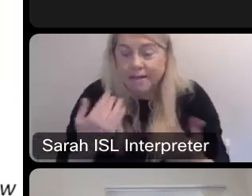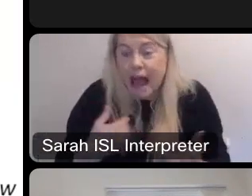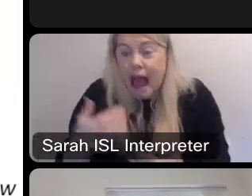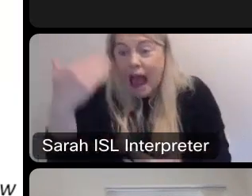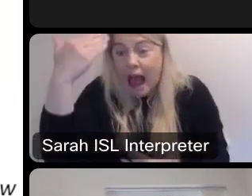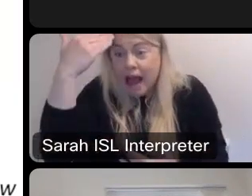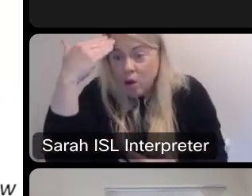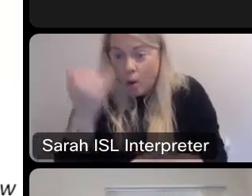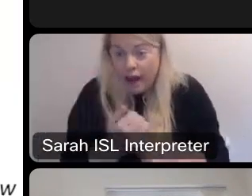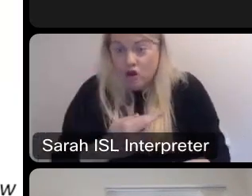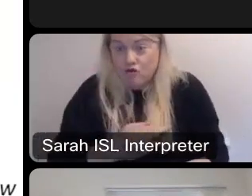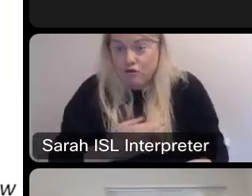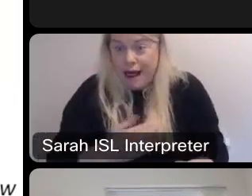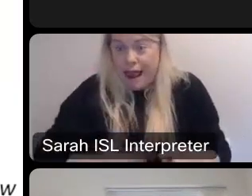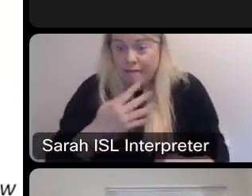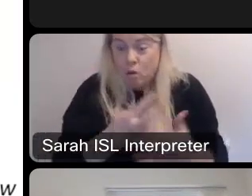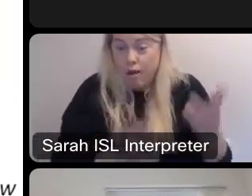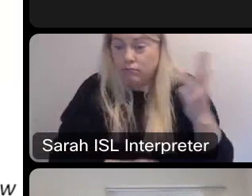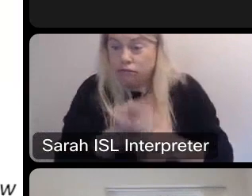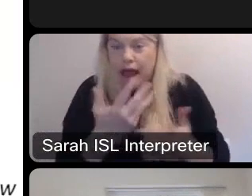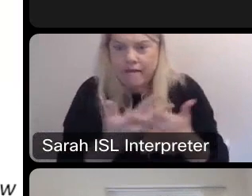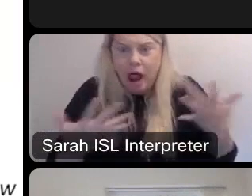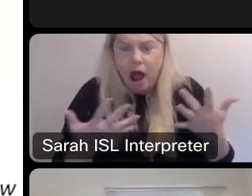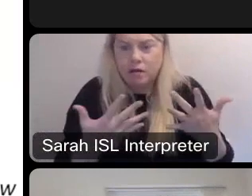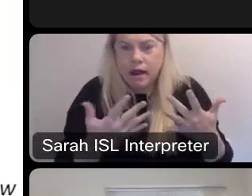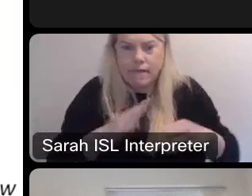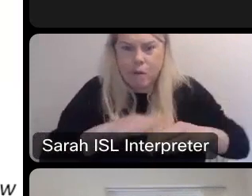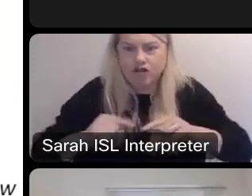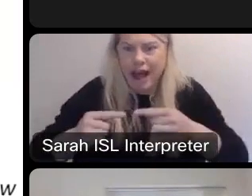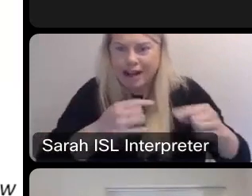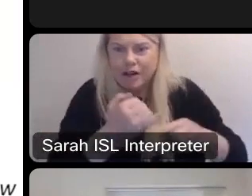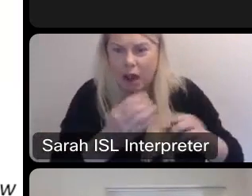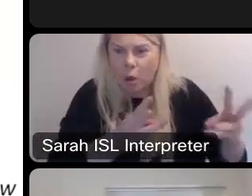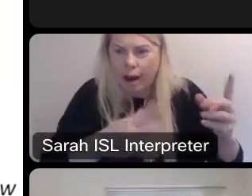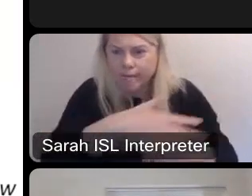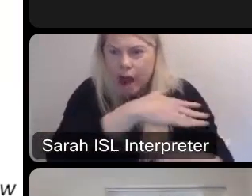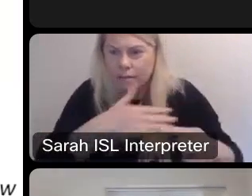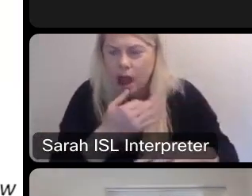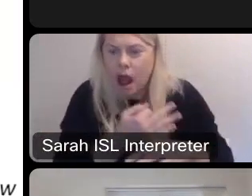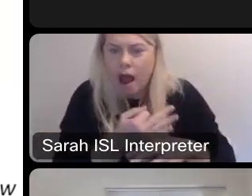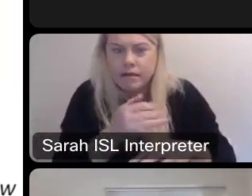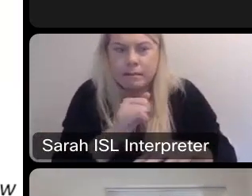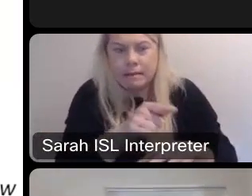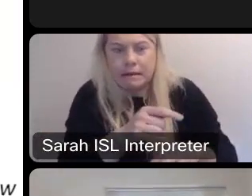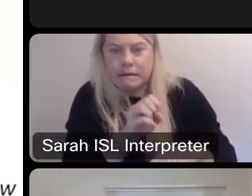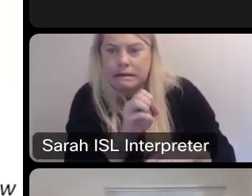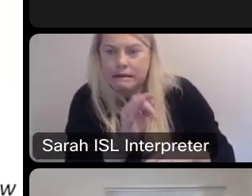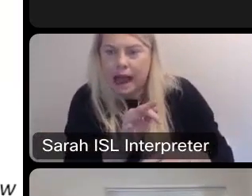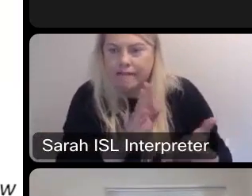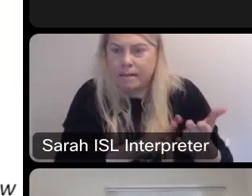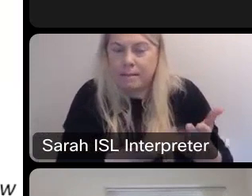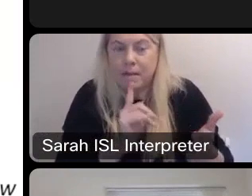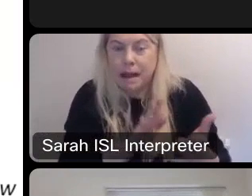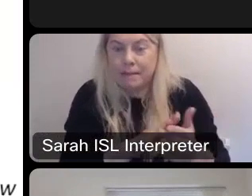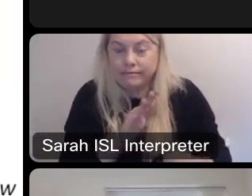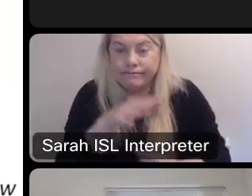great challenges in the work environment where often the staff member, maybe a medic or a senior staff member